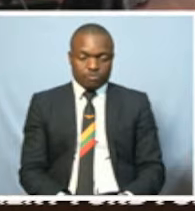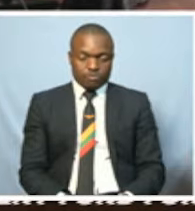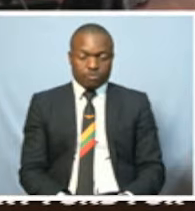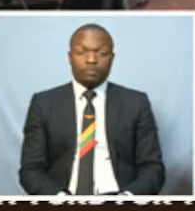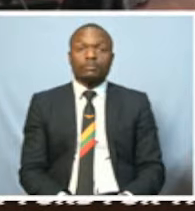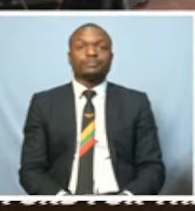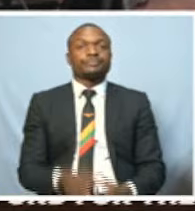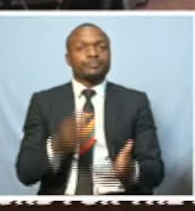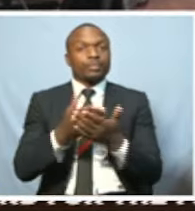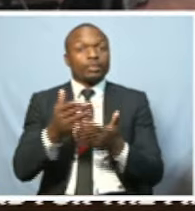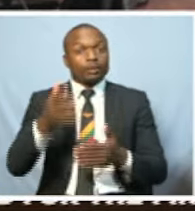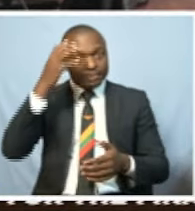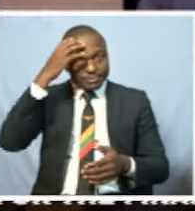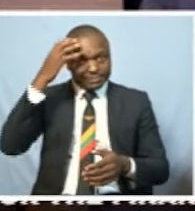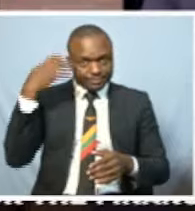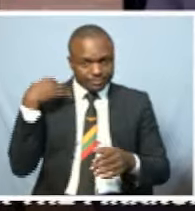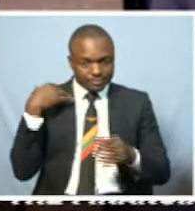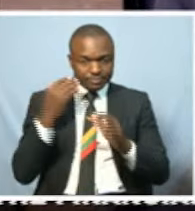Procurement Officer?